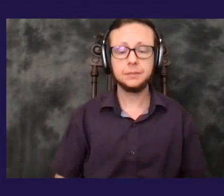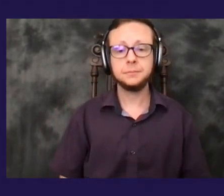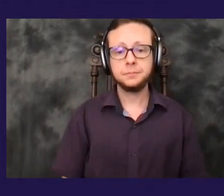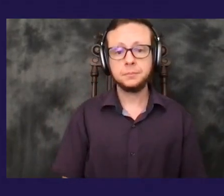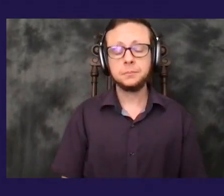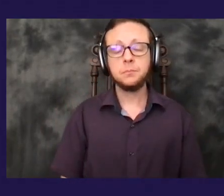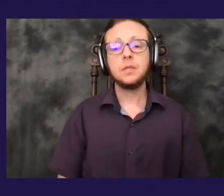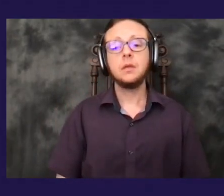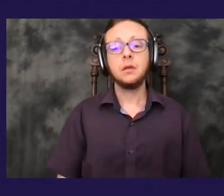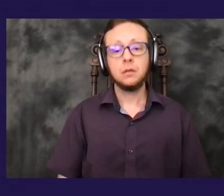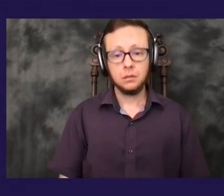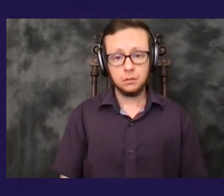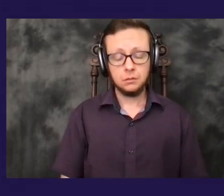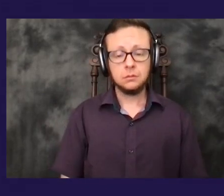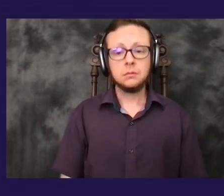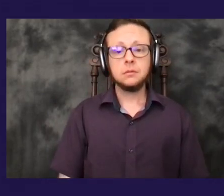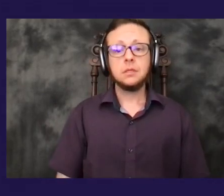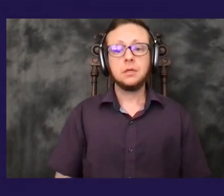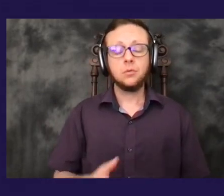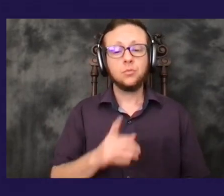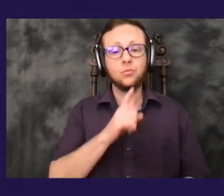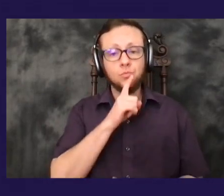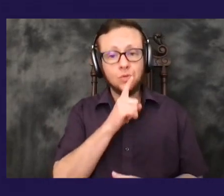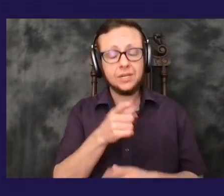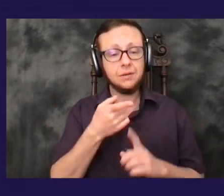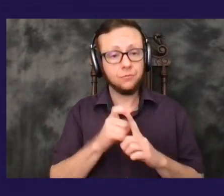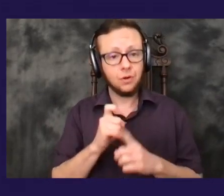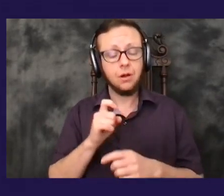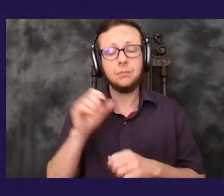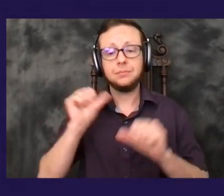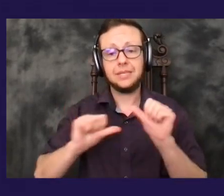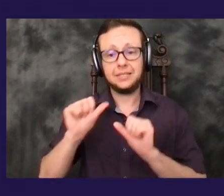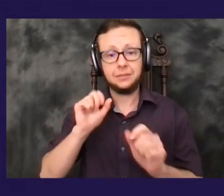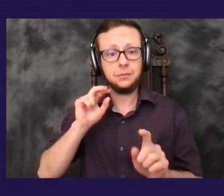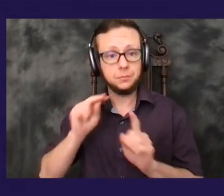And so fundamentally, from a scientific perspective,